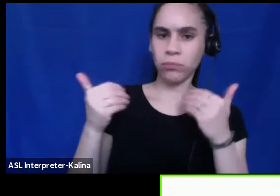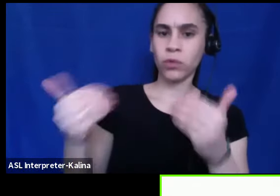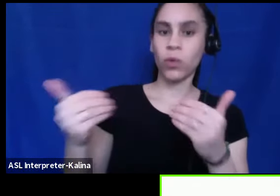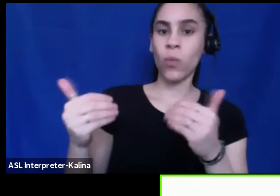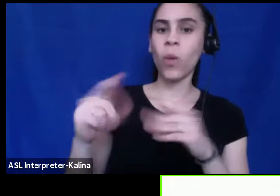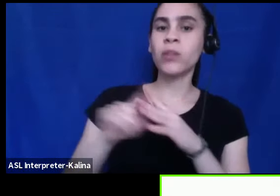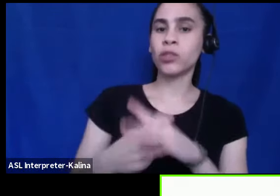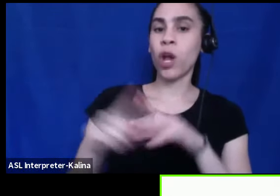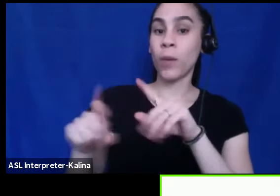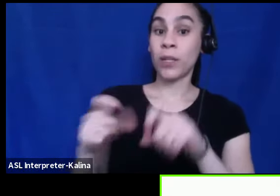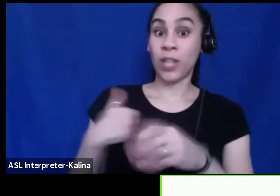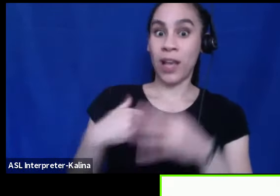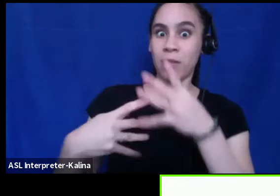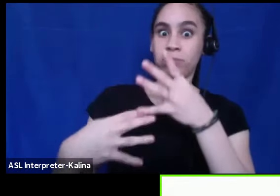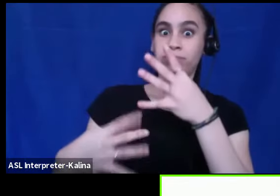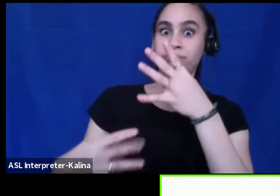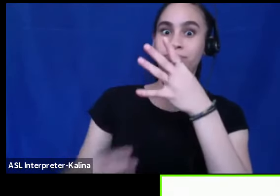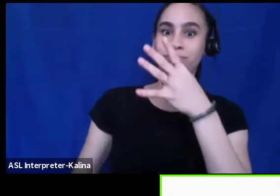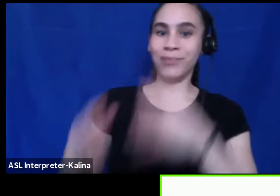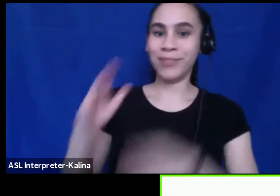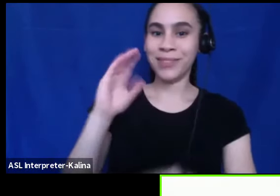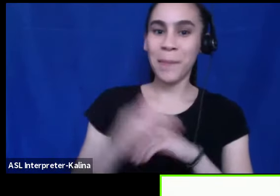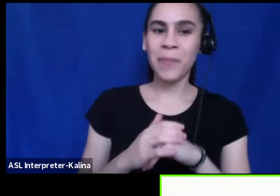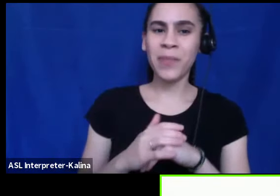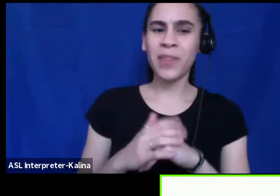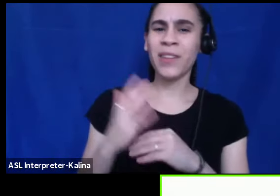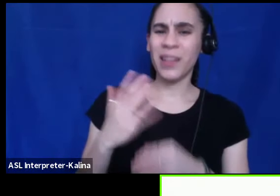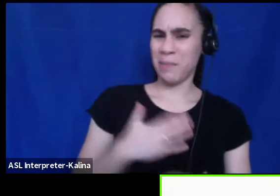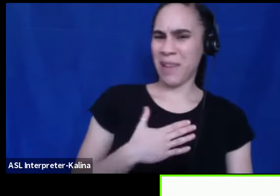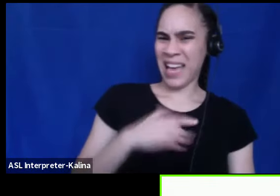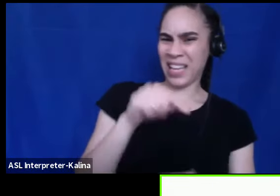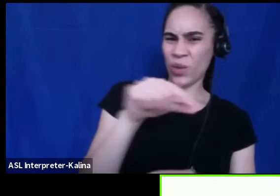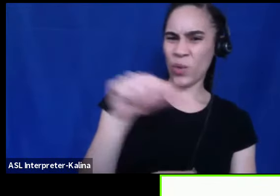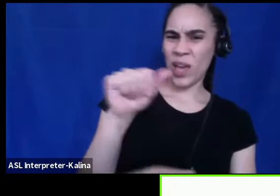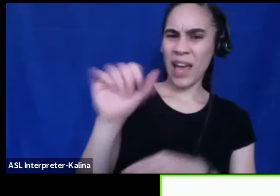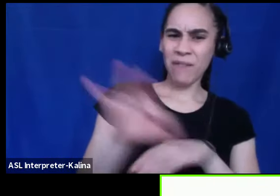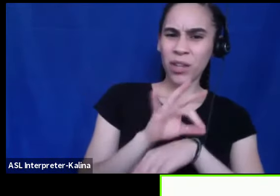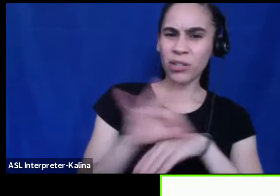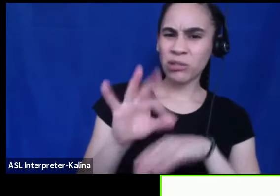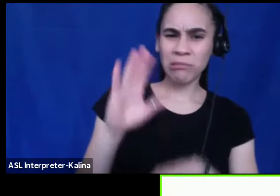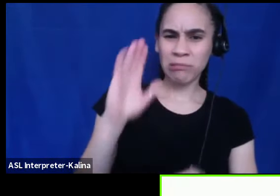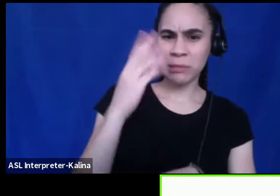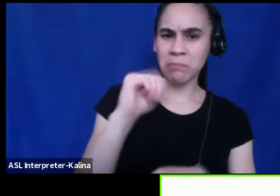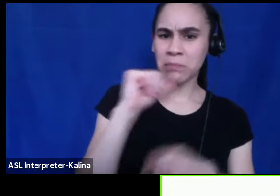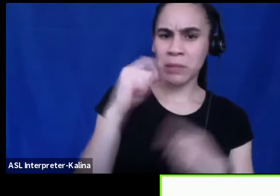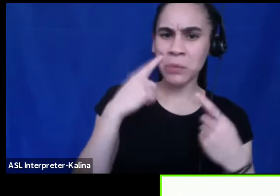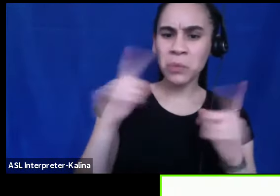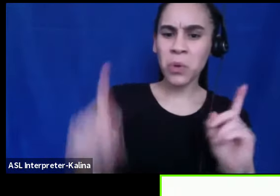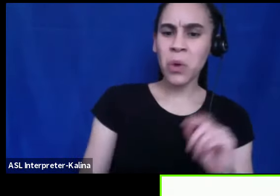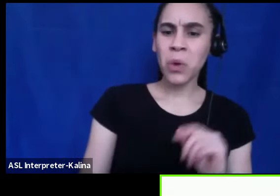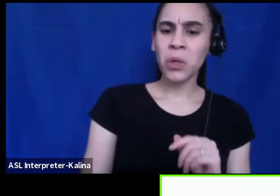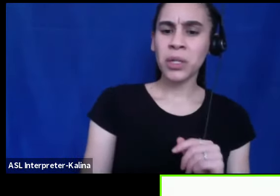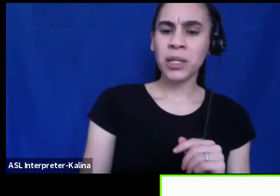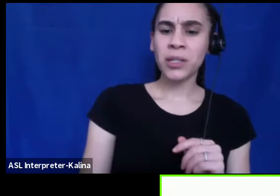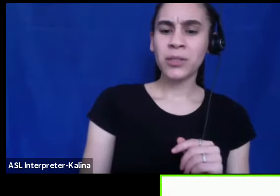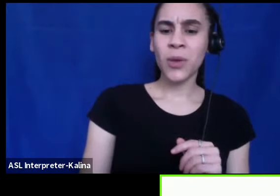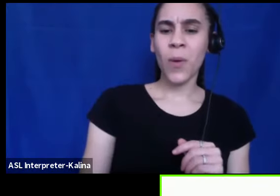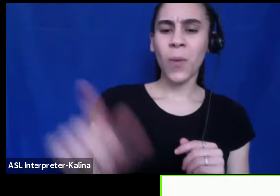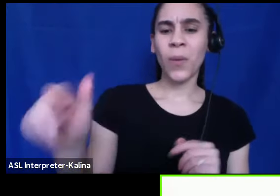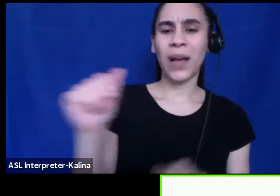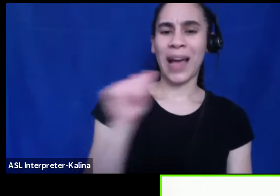actually. And for some reason, my Q&A function isn't working. So Antonia behind the scenes is passing them to me. So